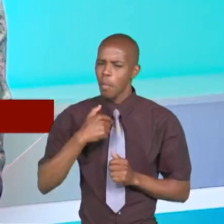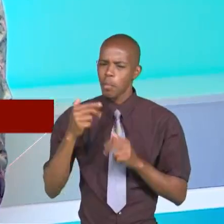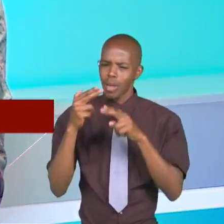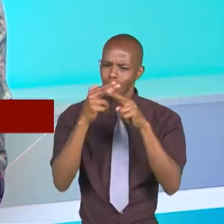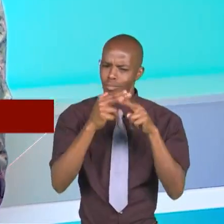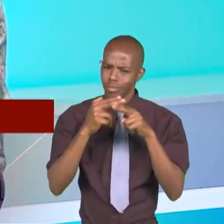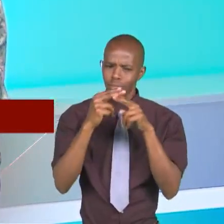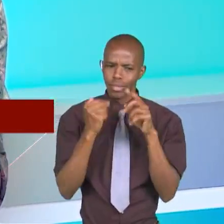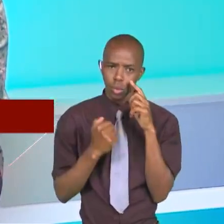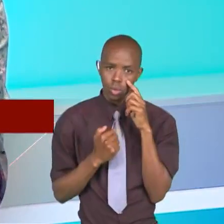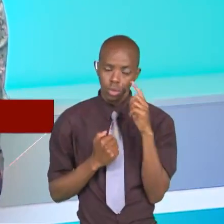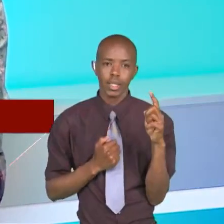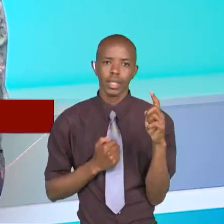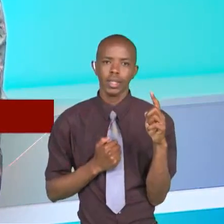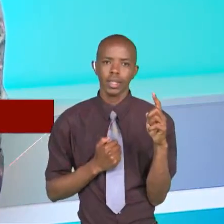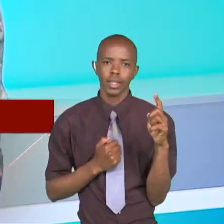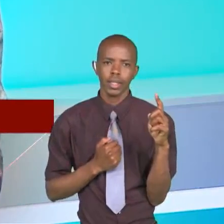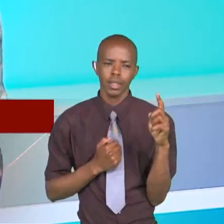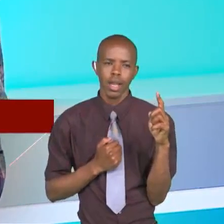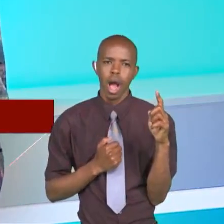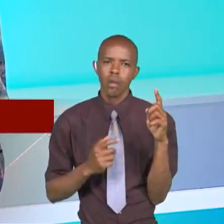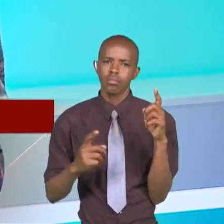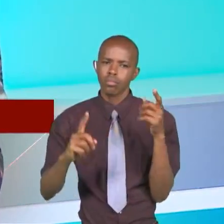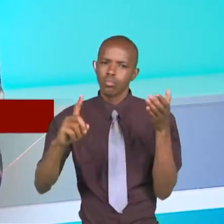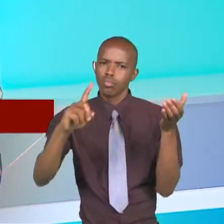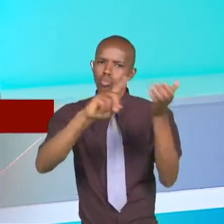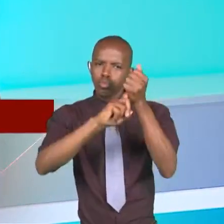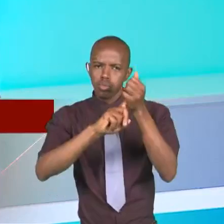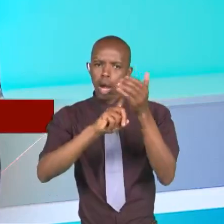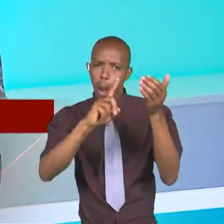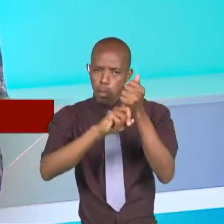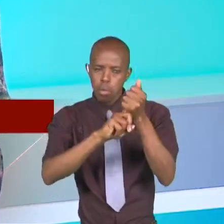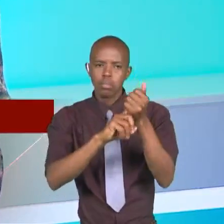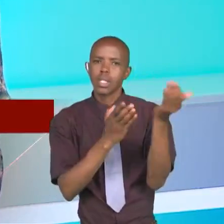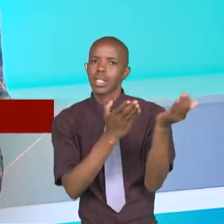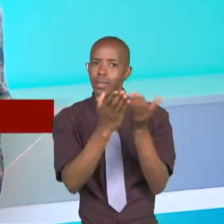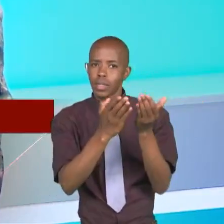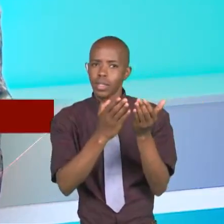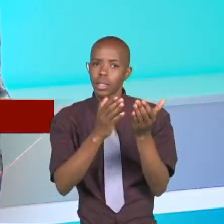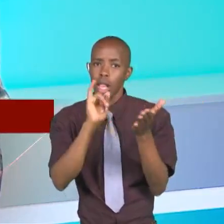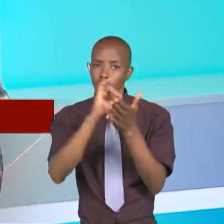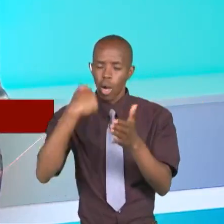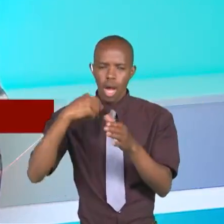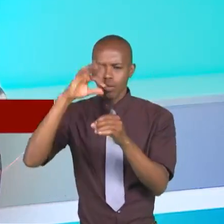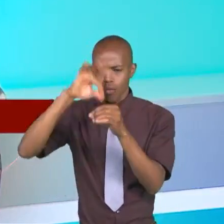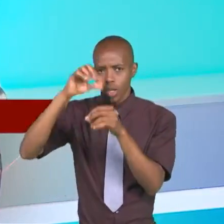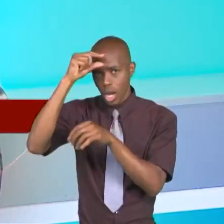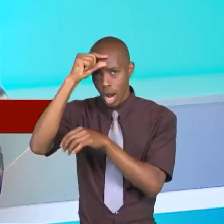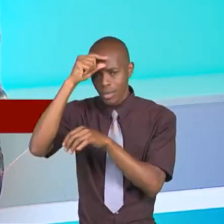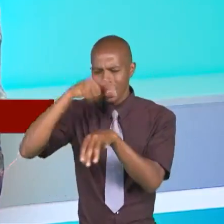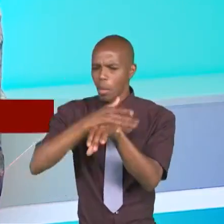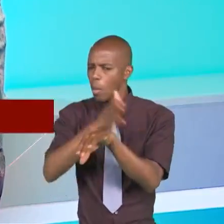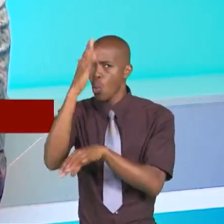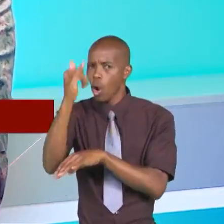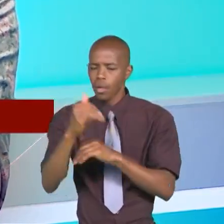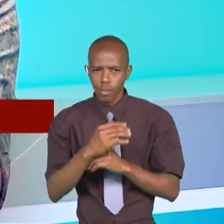to see that particular achievement of service delivery, because that's why we elect government. Otherwise, why do we waste time?